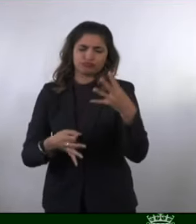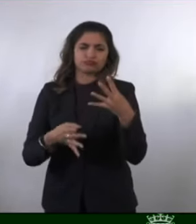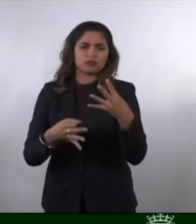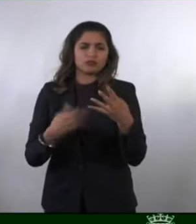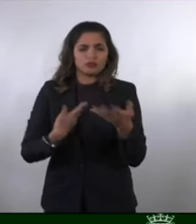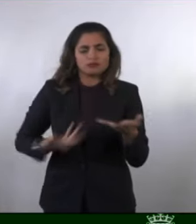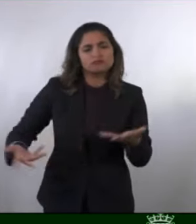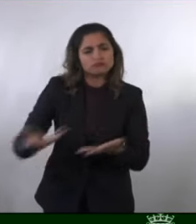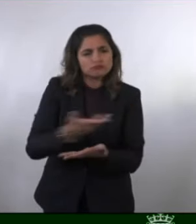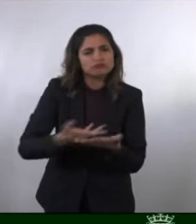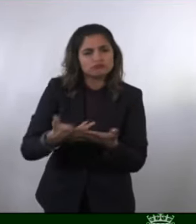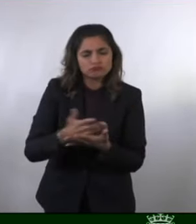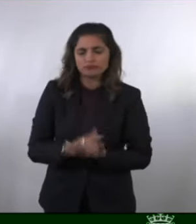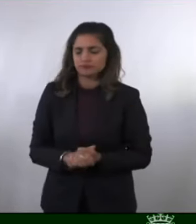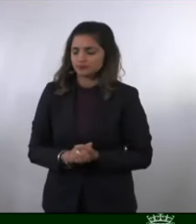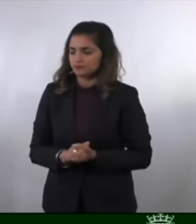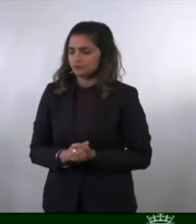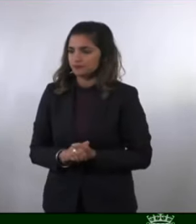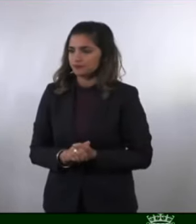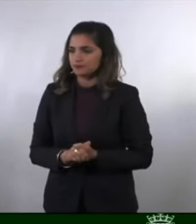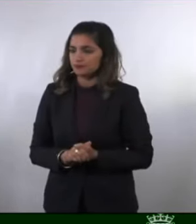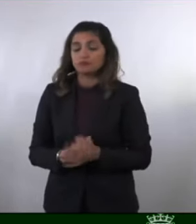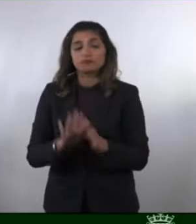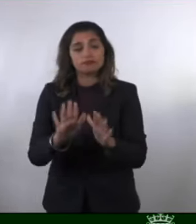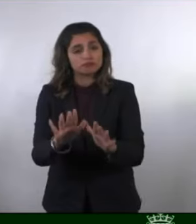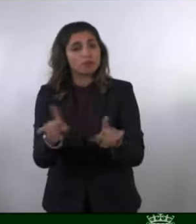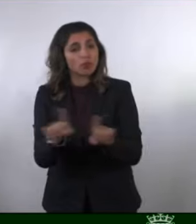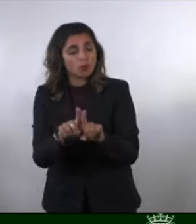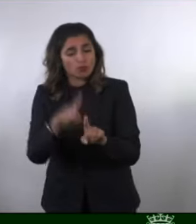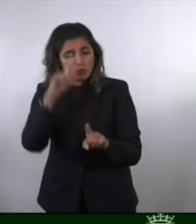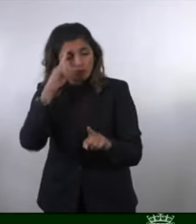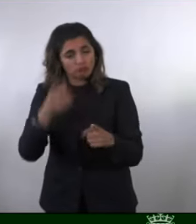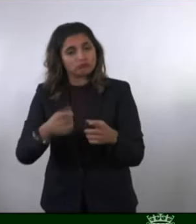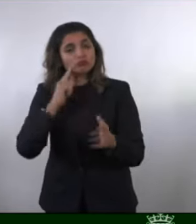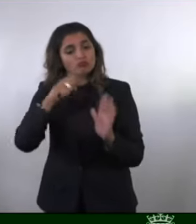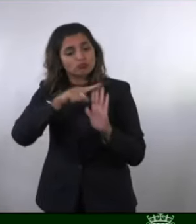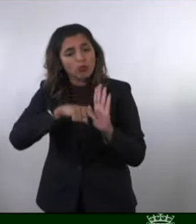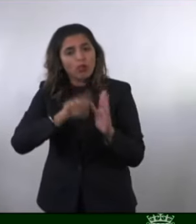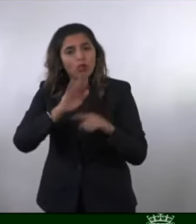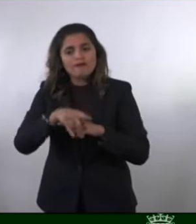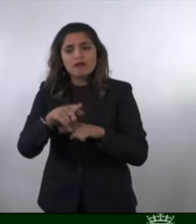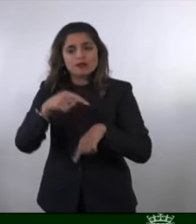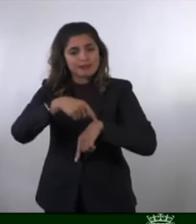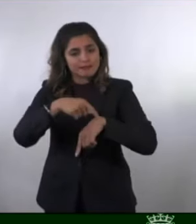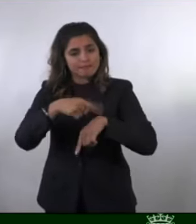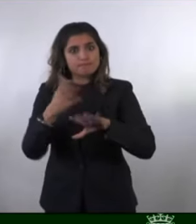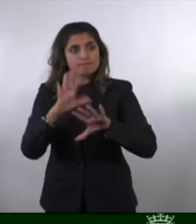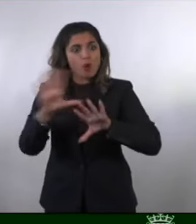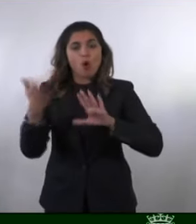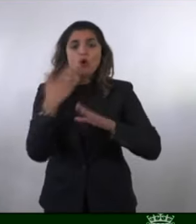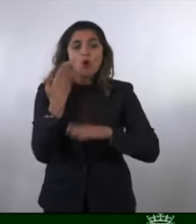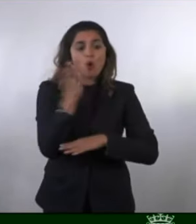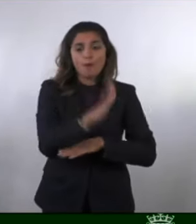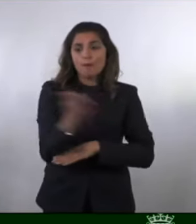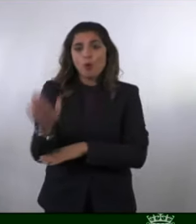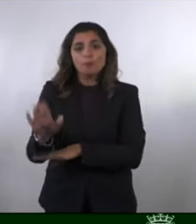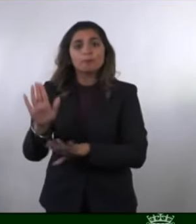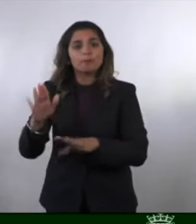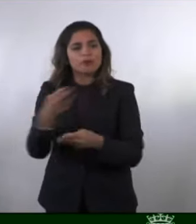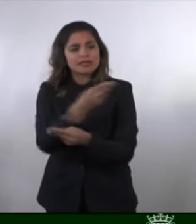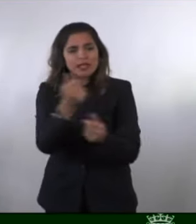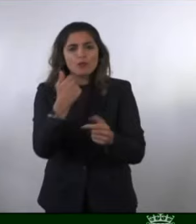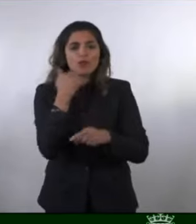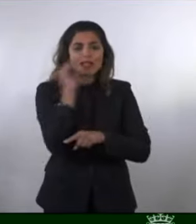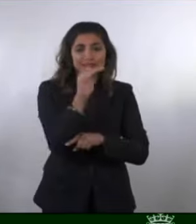point about curfews. There are extra possibilities for indoor and outdoor